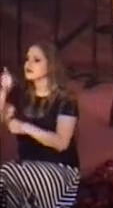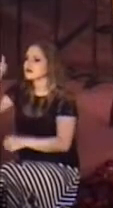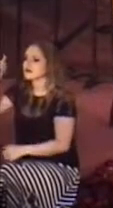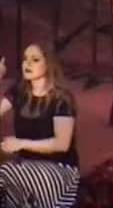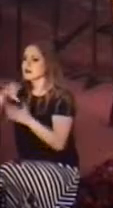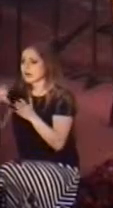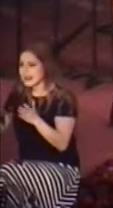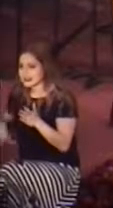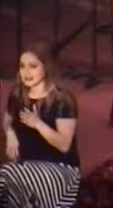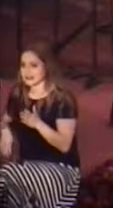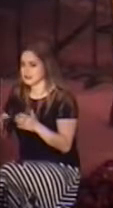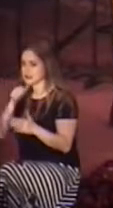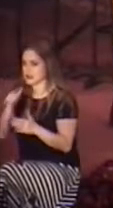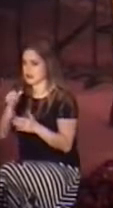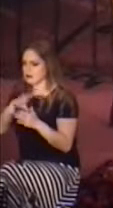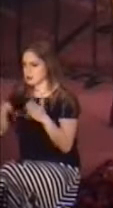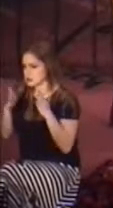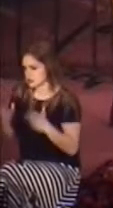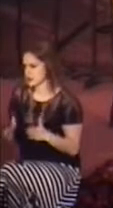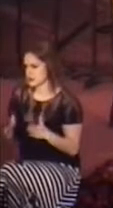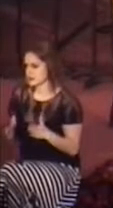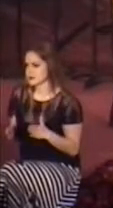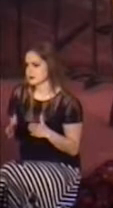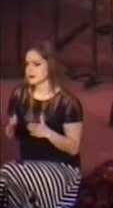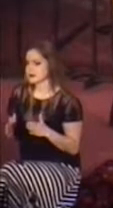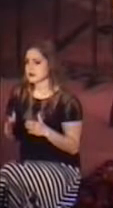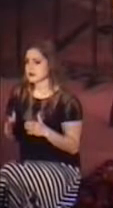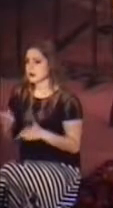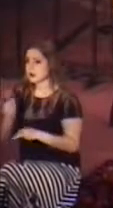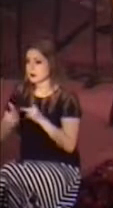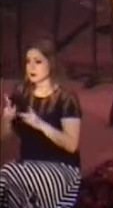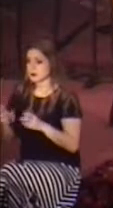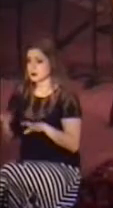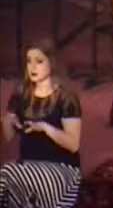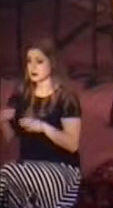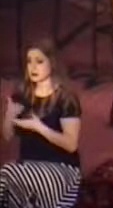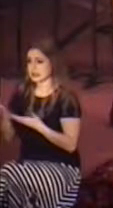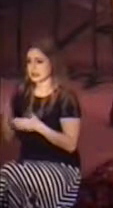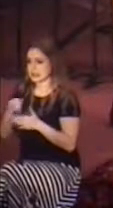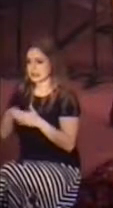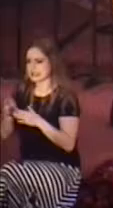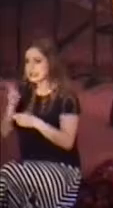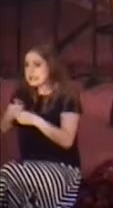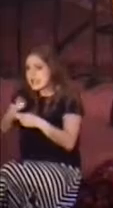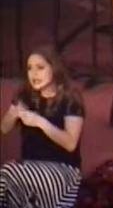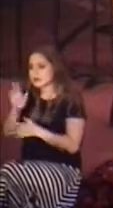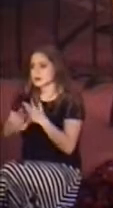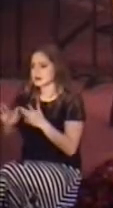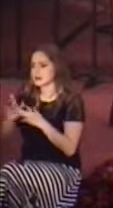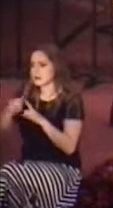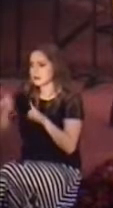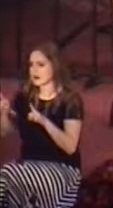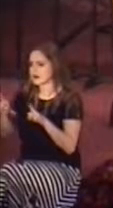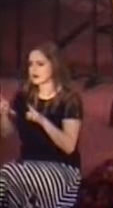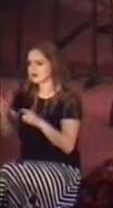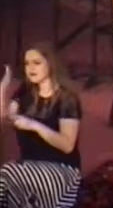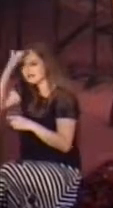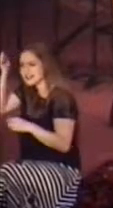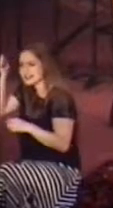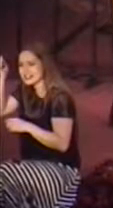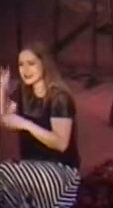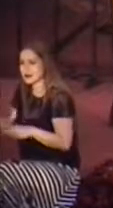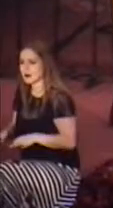of people and a lot of organizations do a lot of things in the name of Jesus, in His name. But they leave out the most important